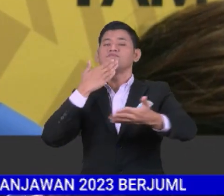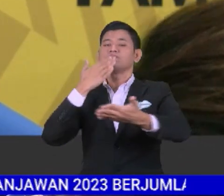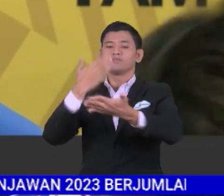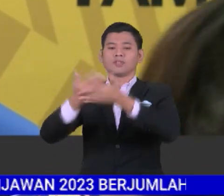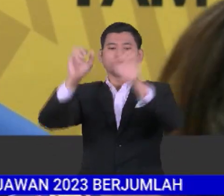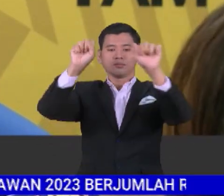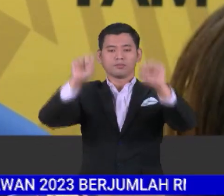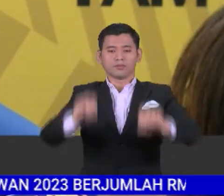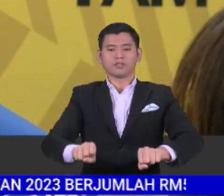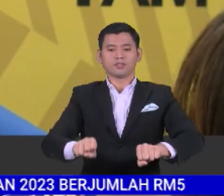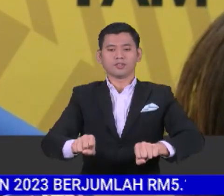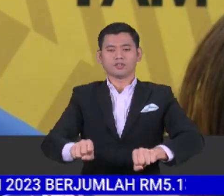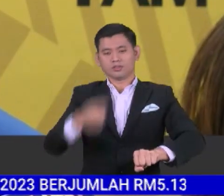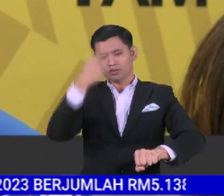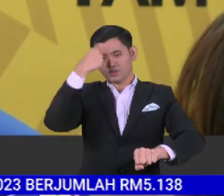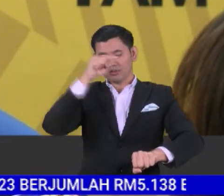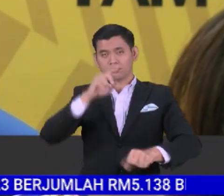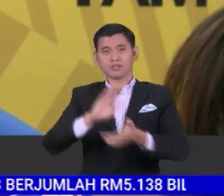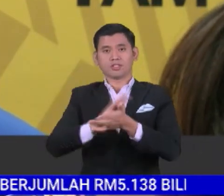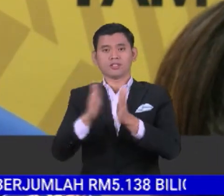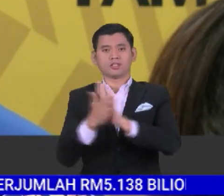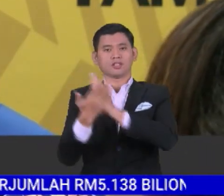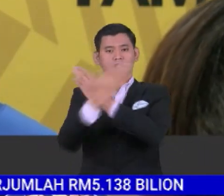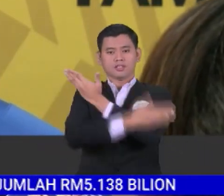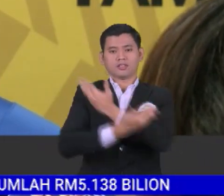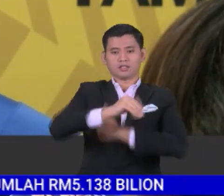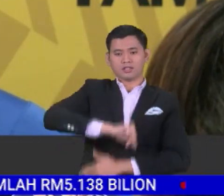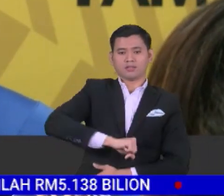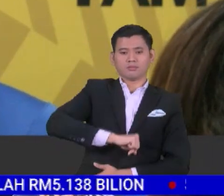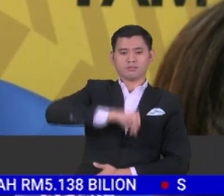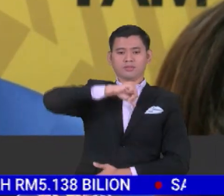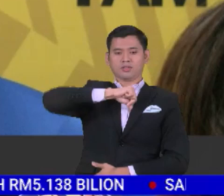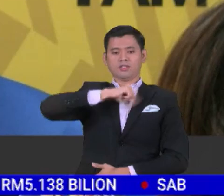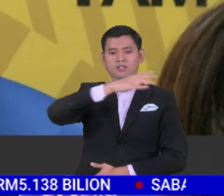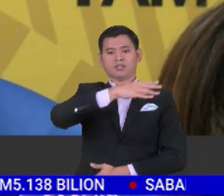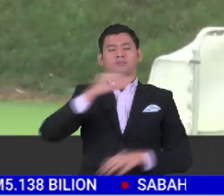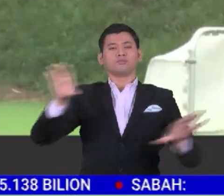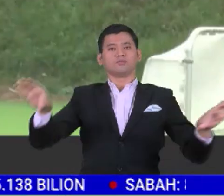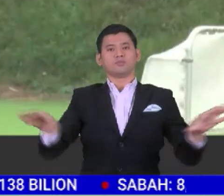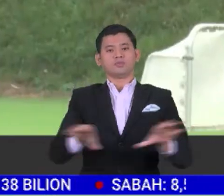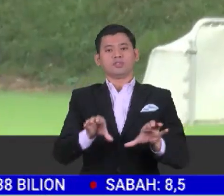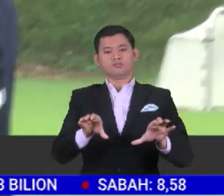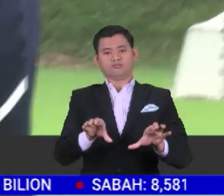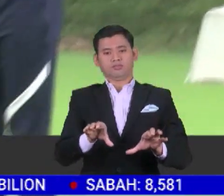can make the country proud and go out there and give some good performances.